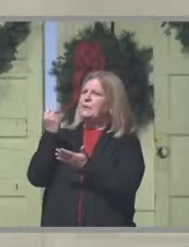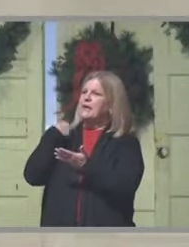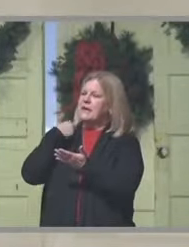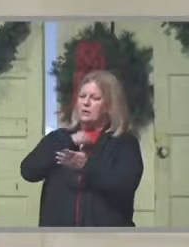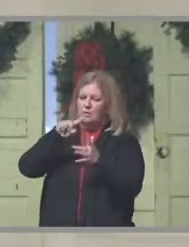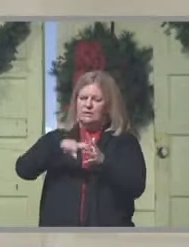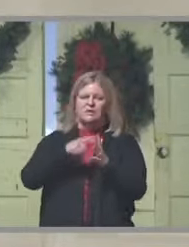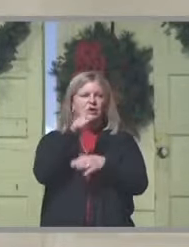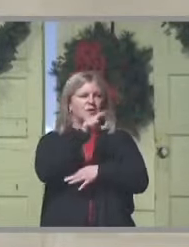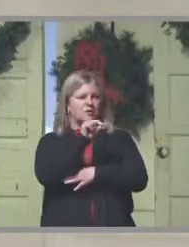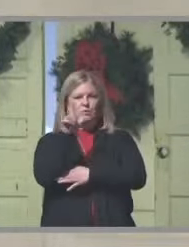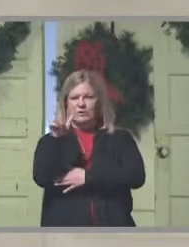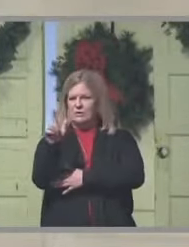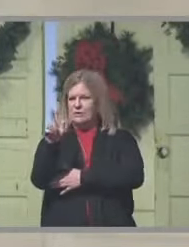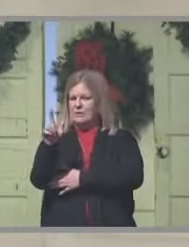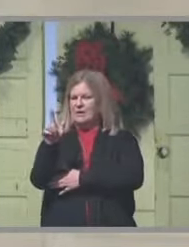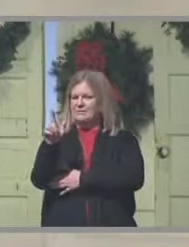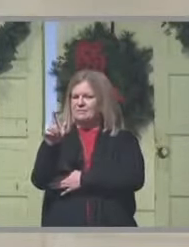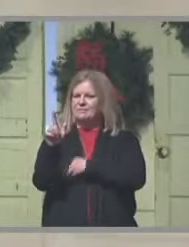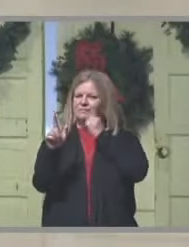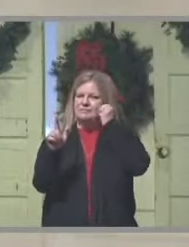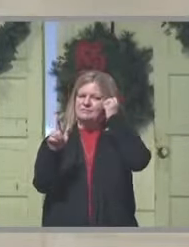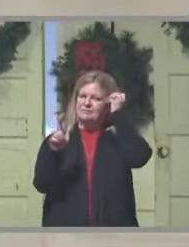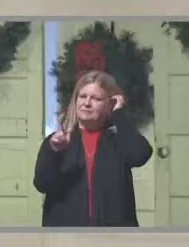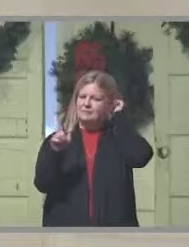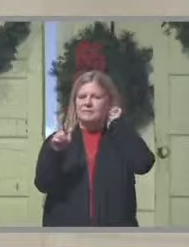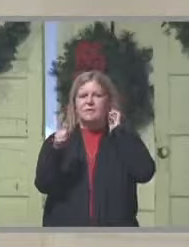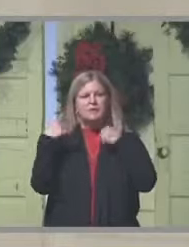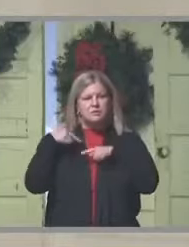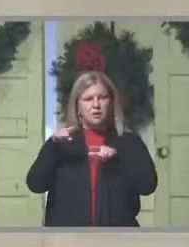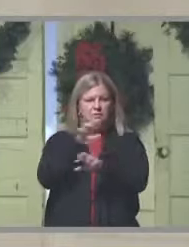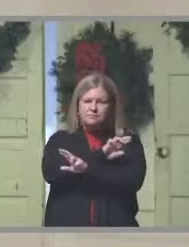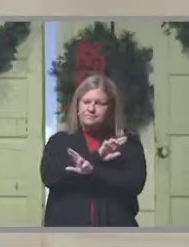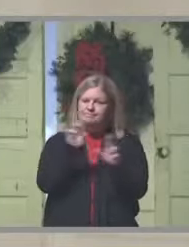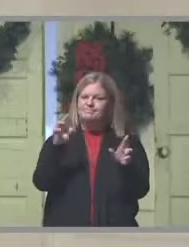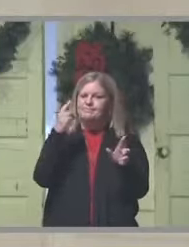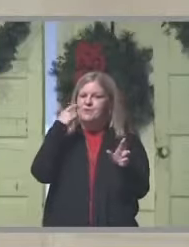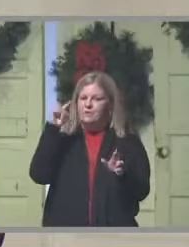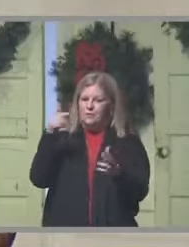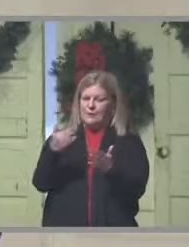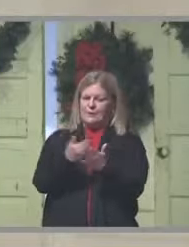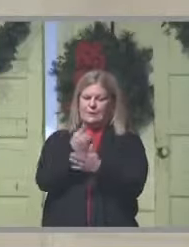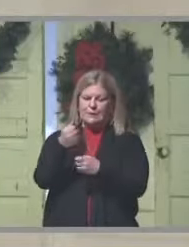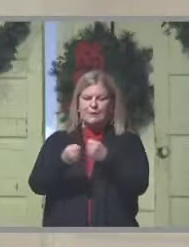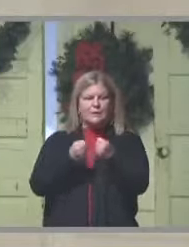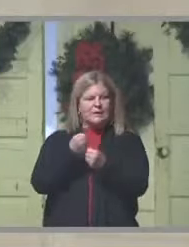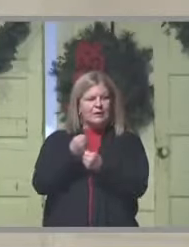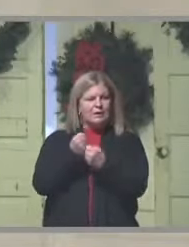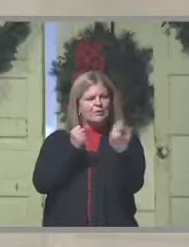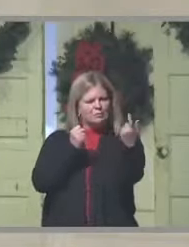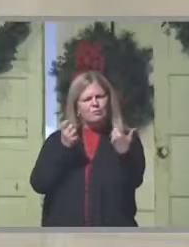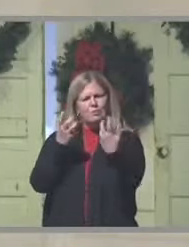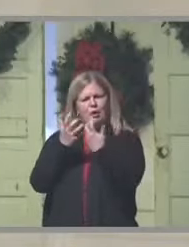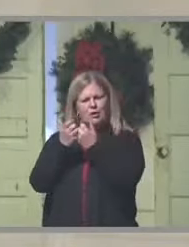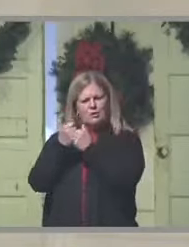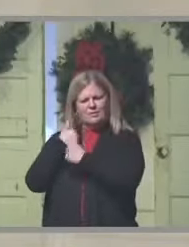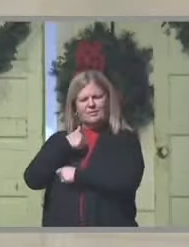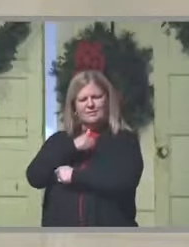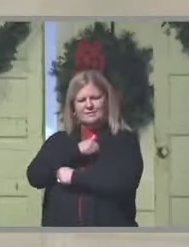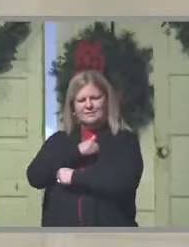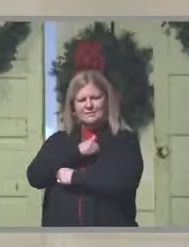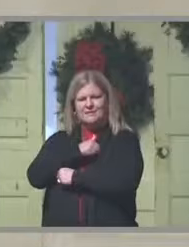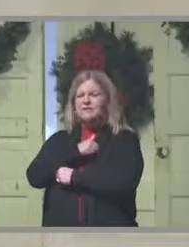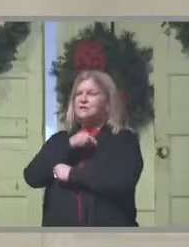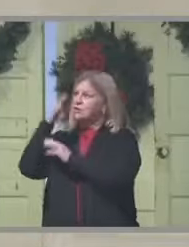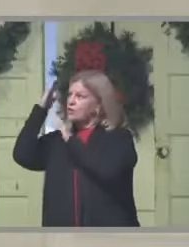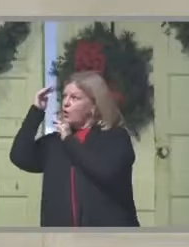into 2021. So as we prepare for the year ahead, would you partner with us to bring the